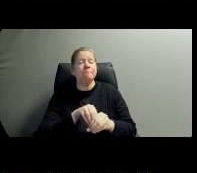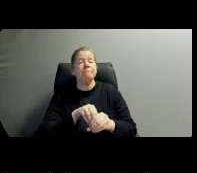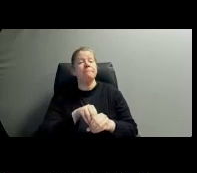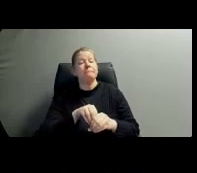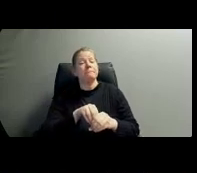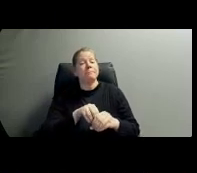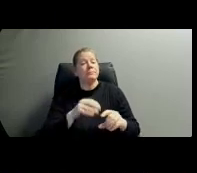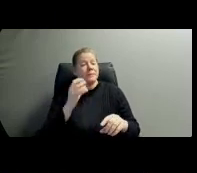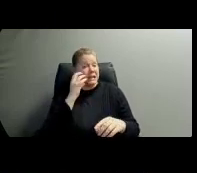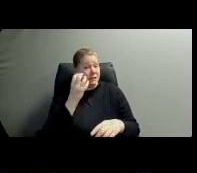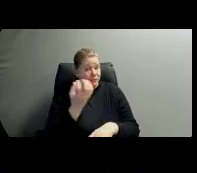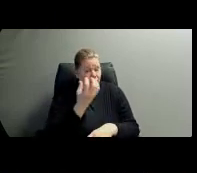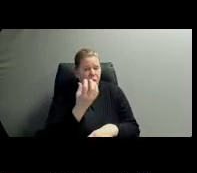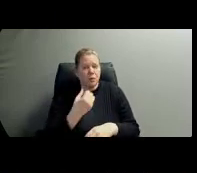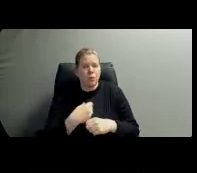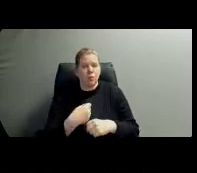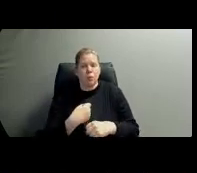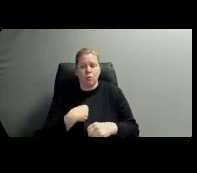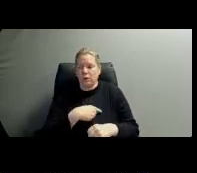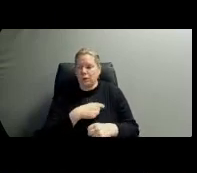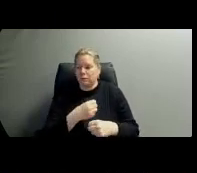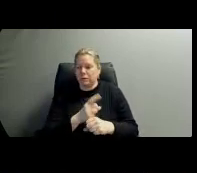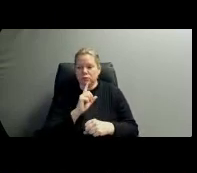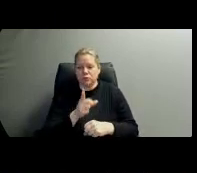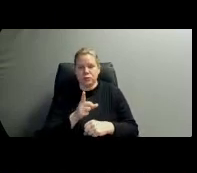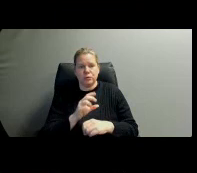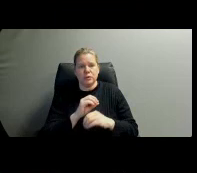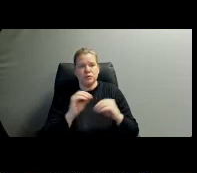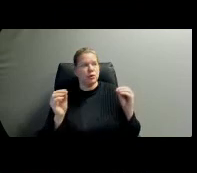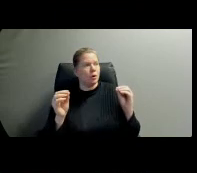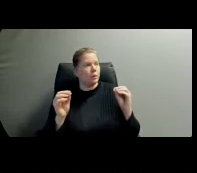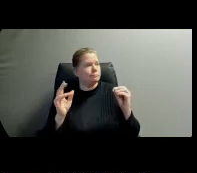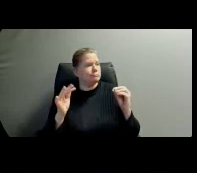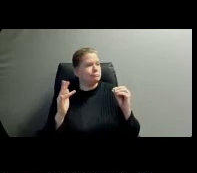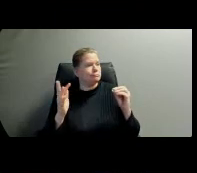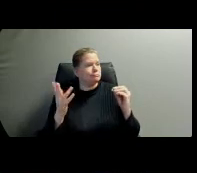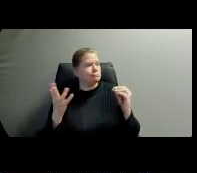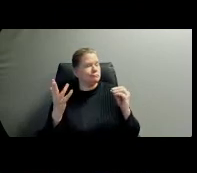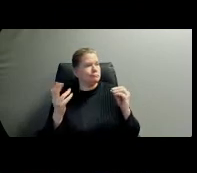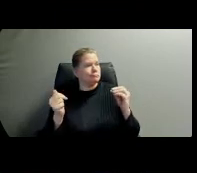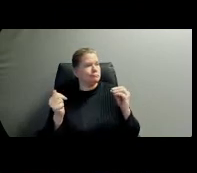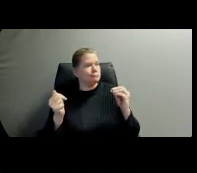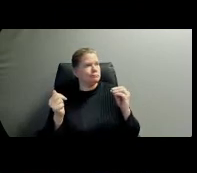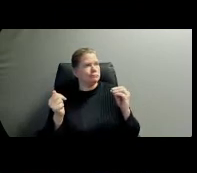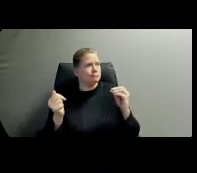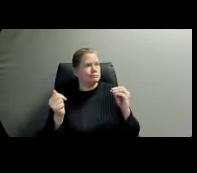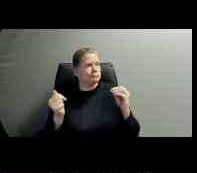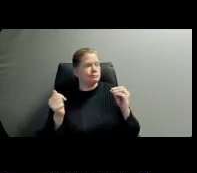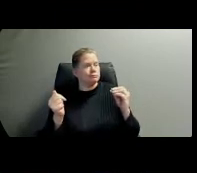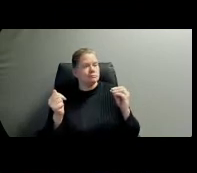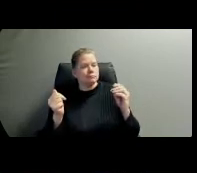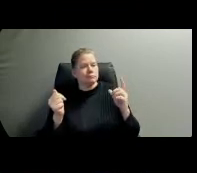are no glaring differences, or like there are no I would say like bias sets that we